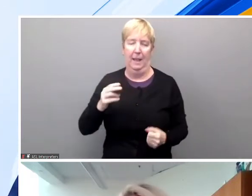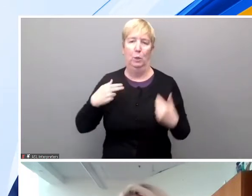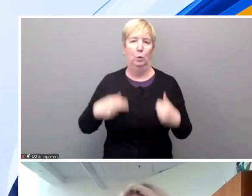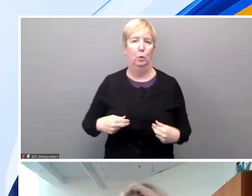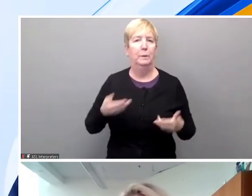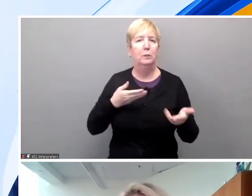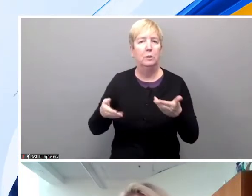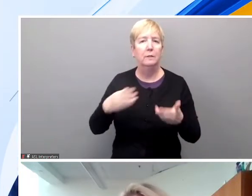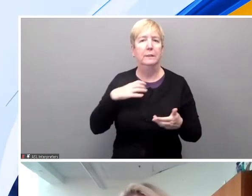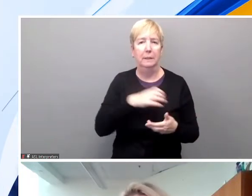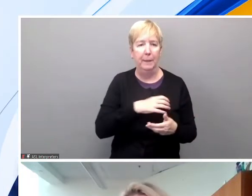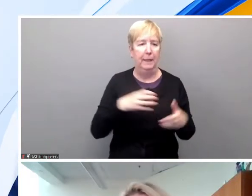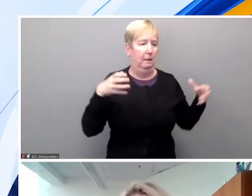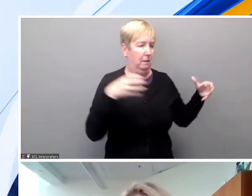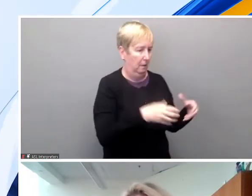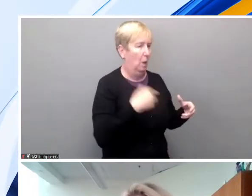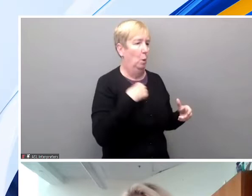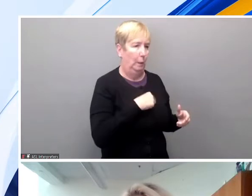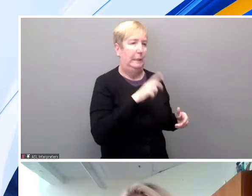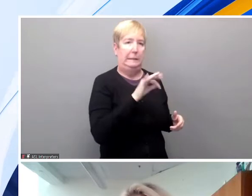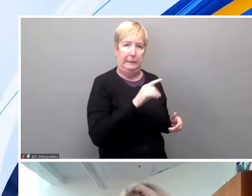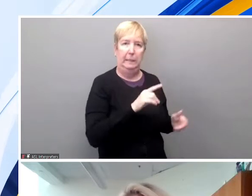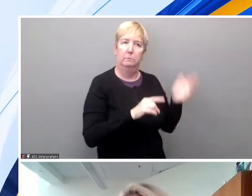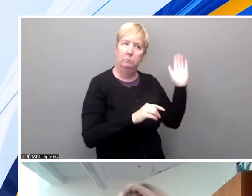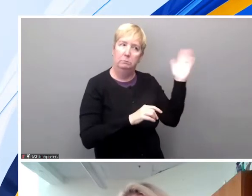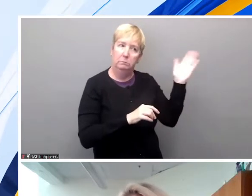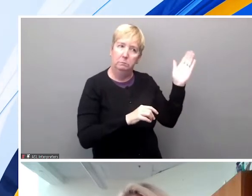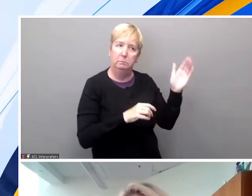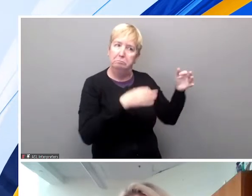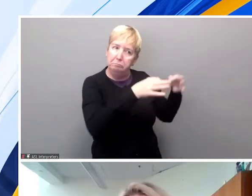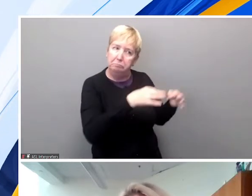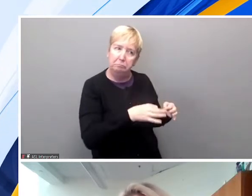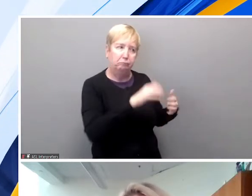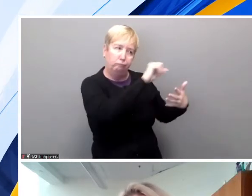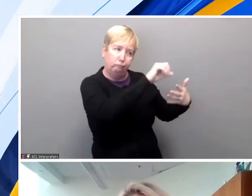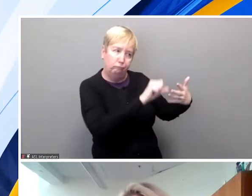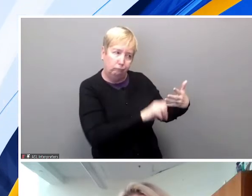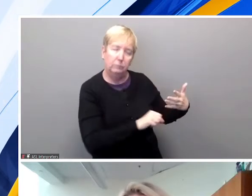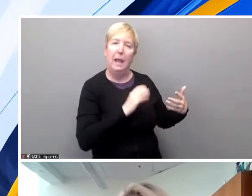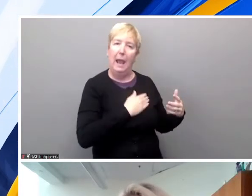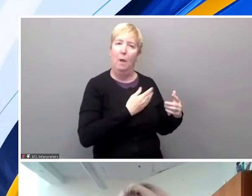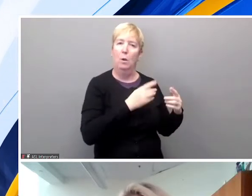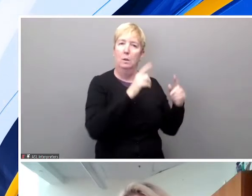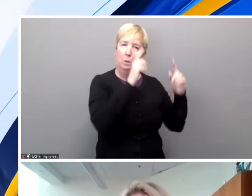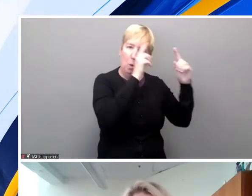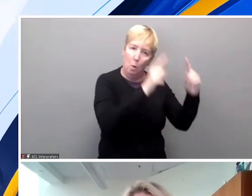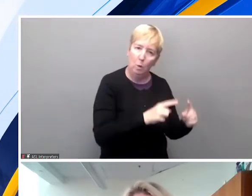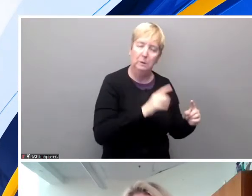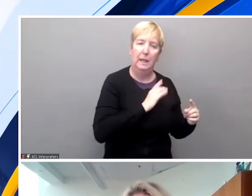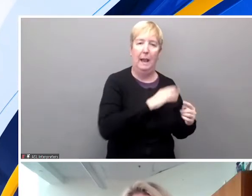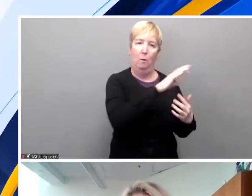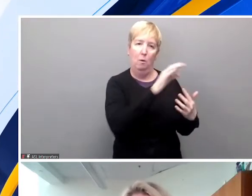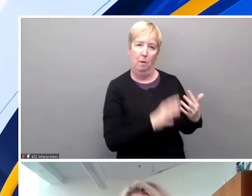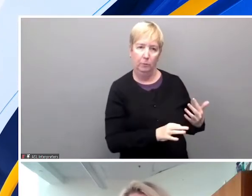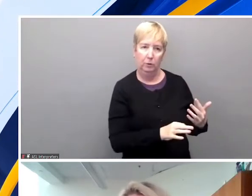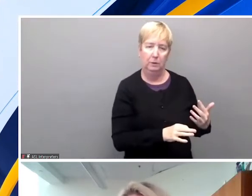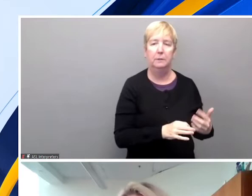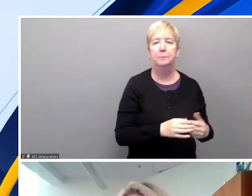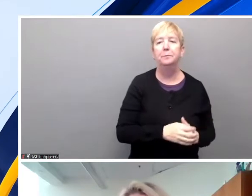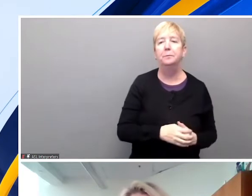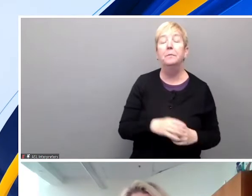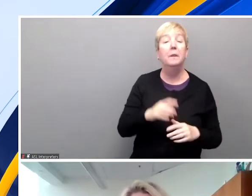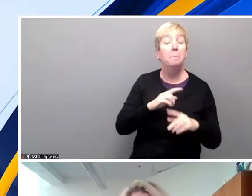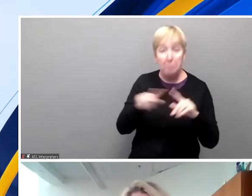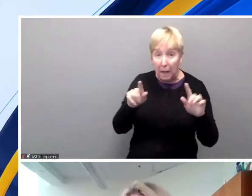and how we really focus and are supporting our seniors. But it's really important that we focus on the